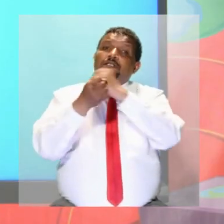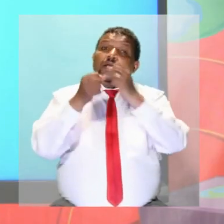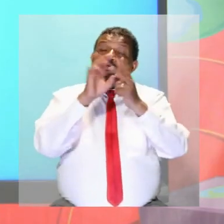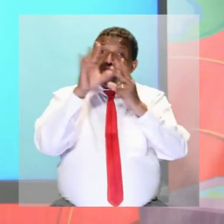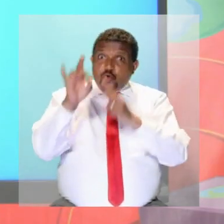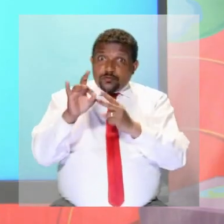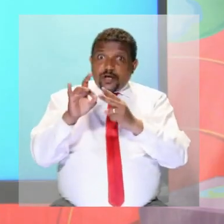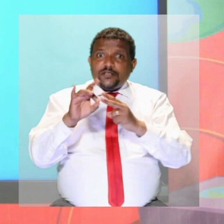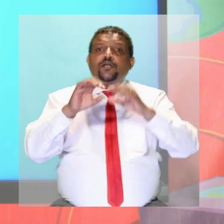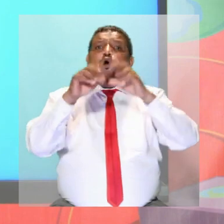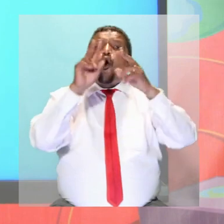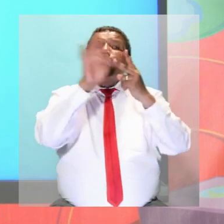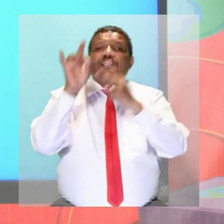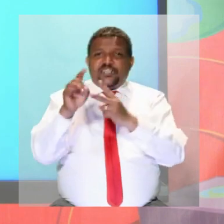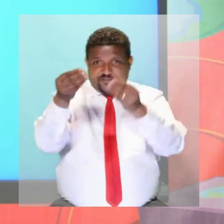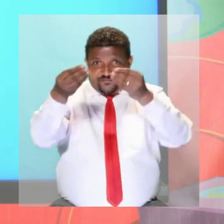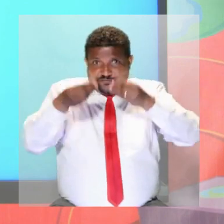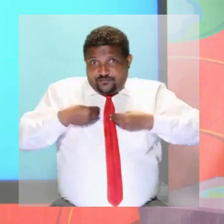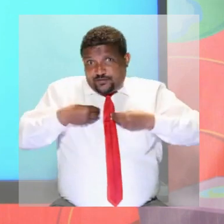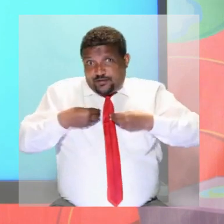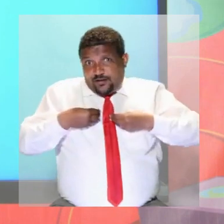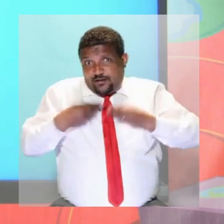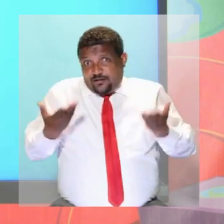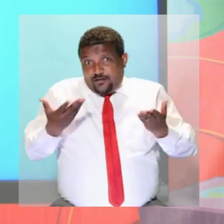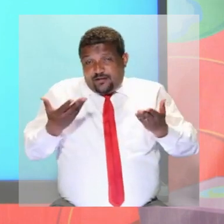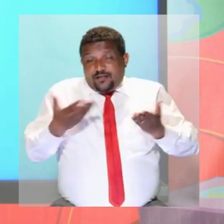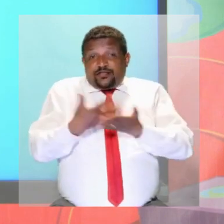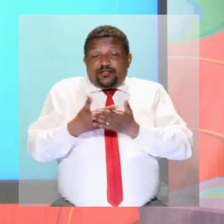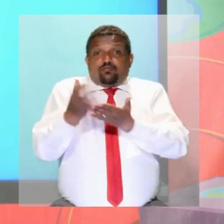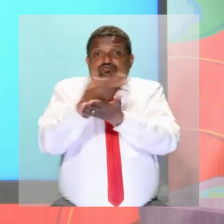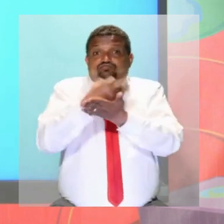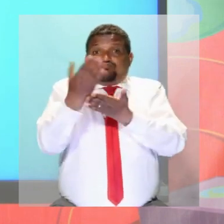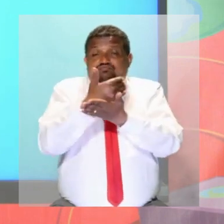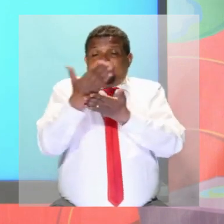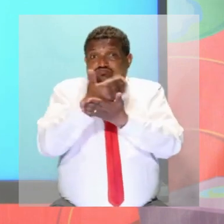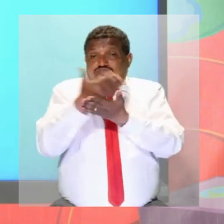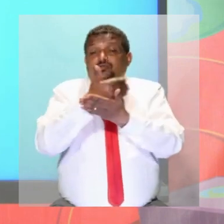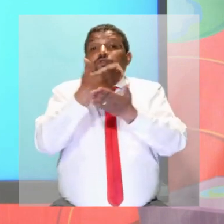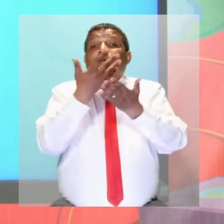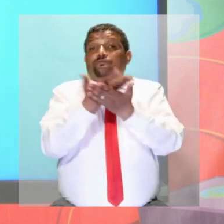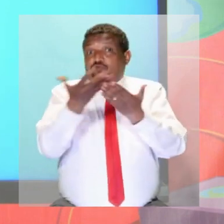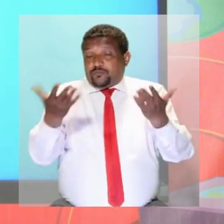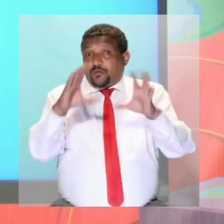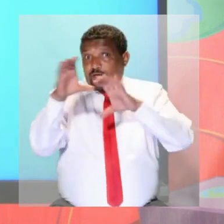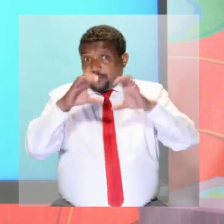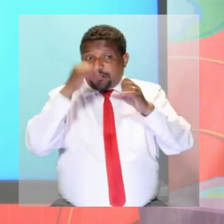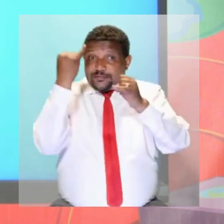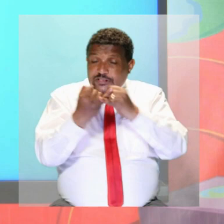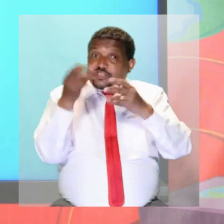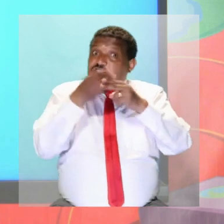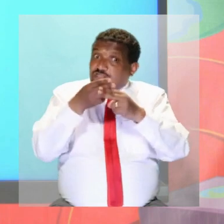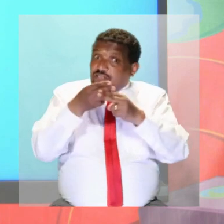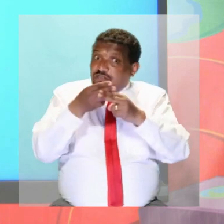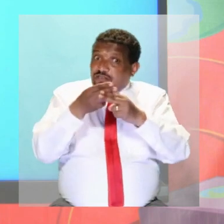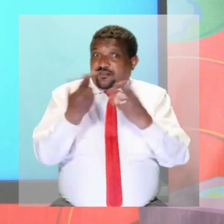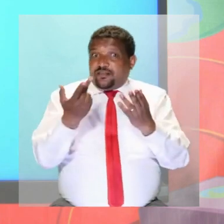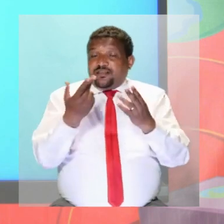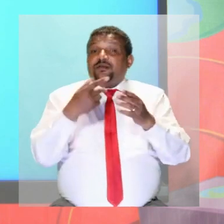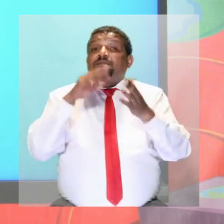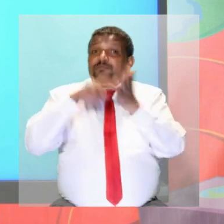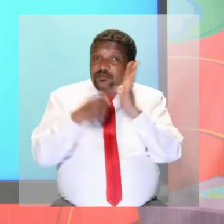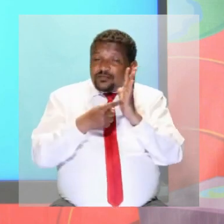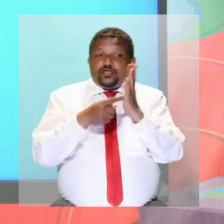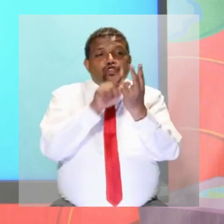that is given up or foregone while we produce a commodity. And finally, scarcity